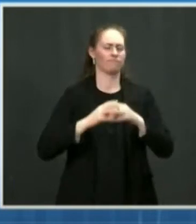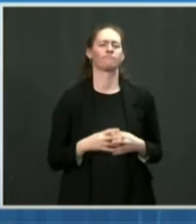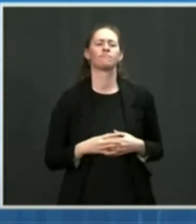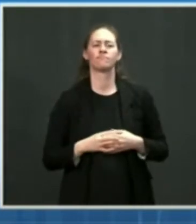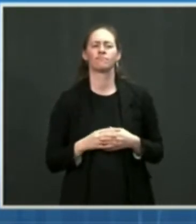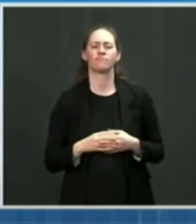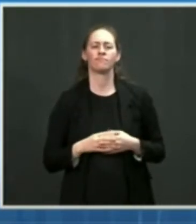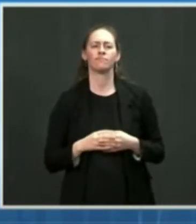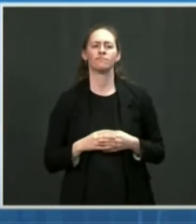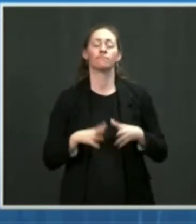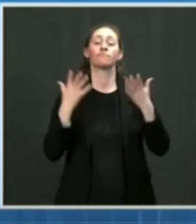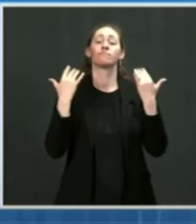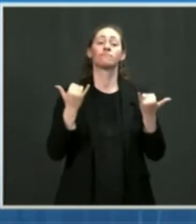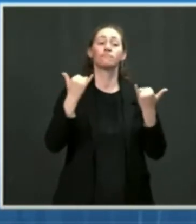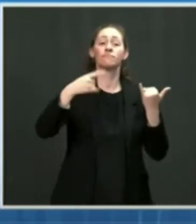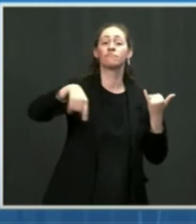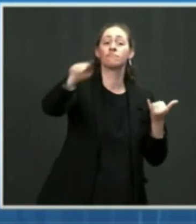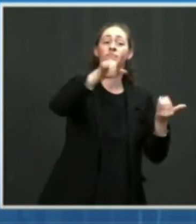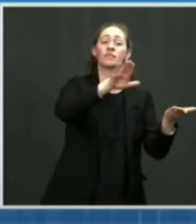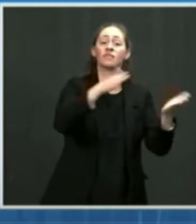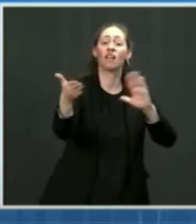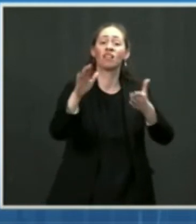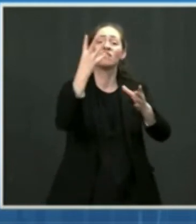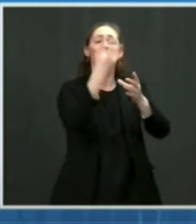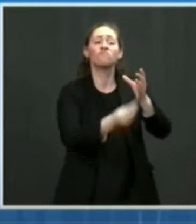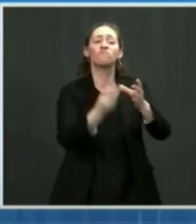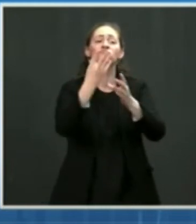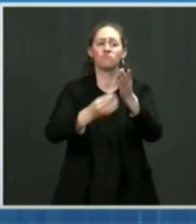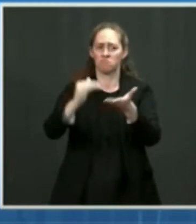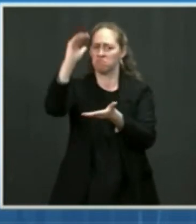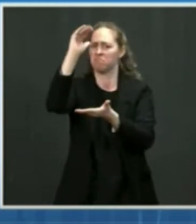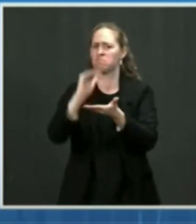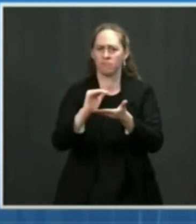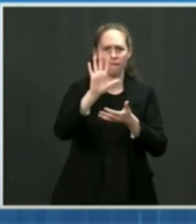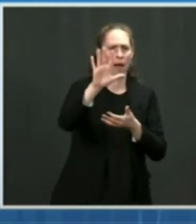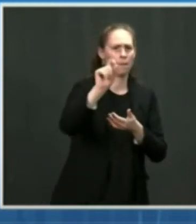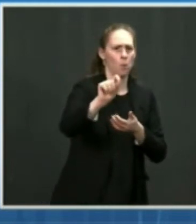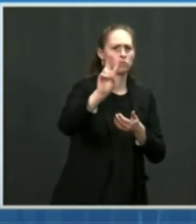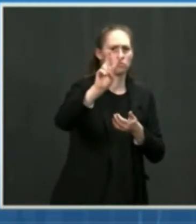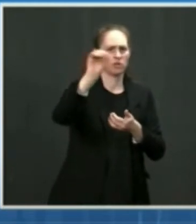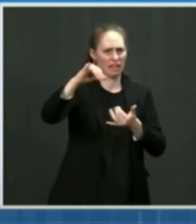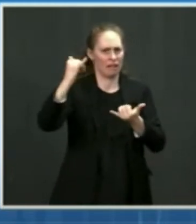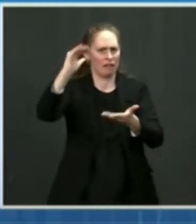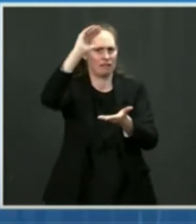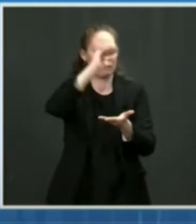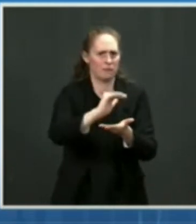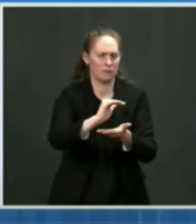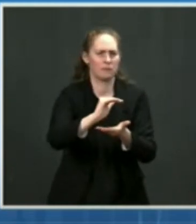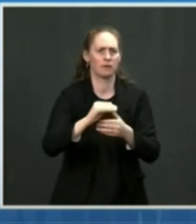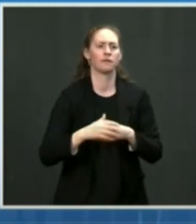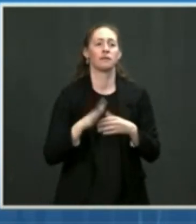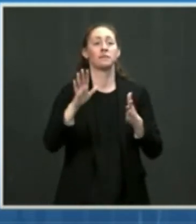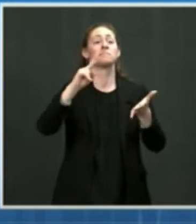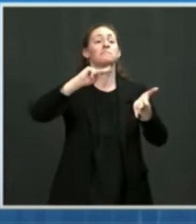And deaths decreased 5.2% to a 7-day average of 684 per day.